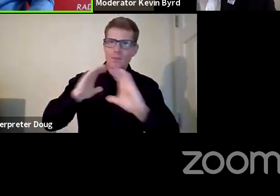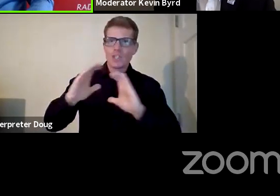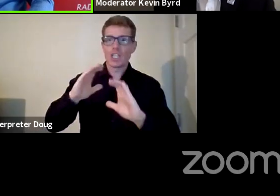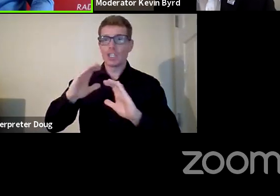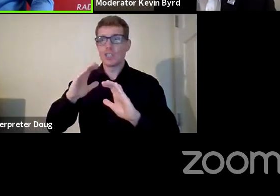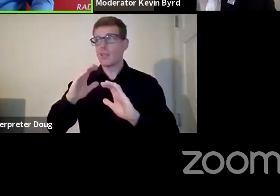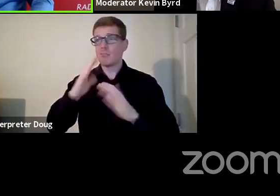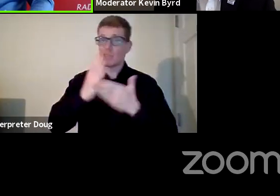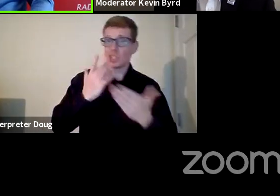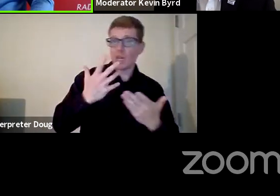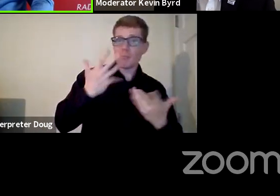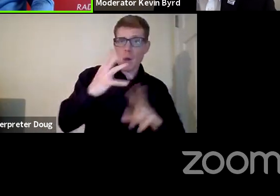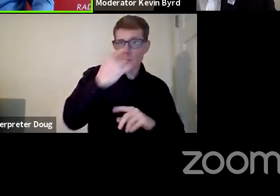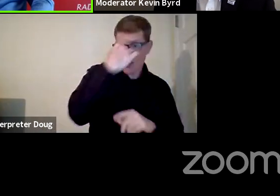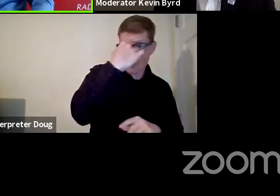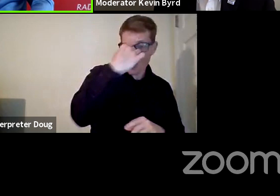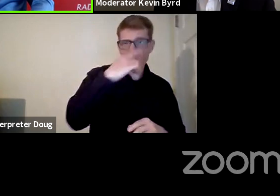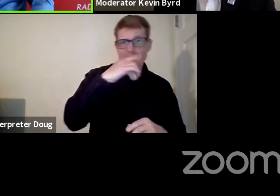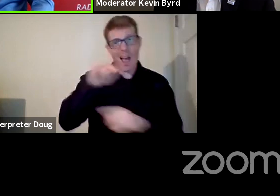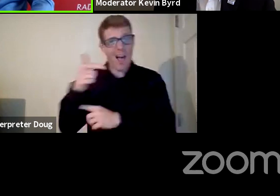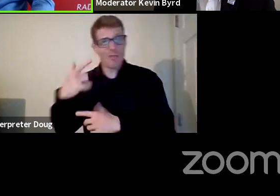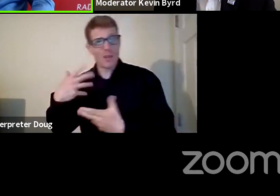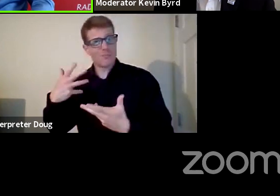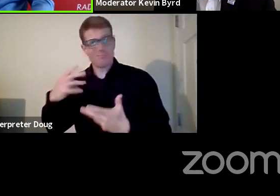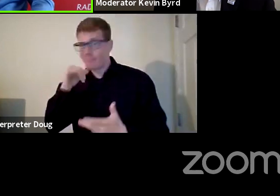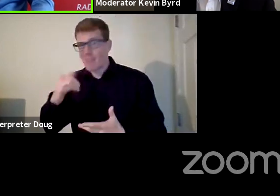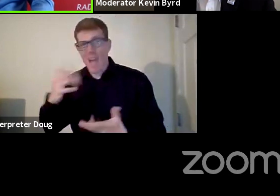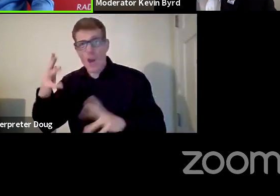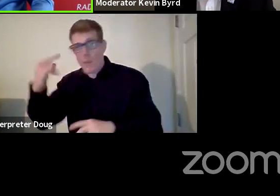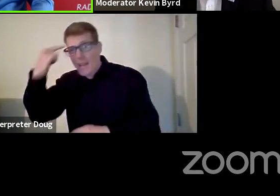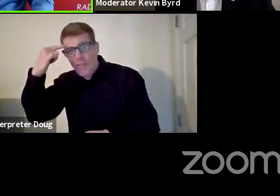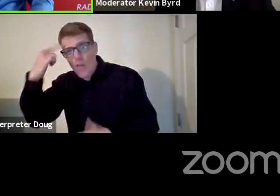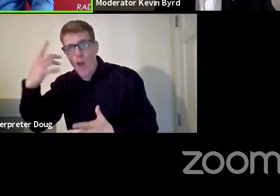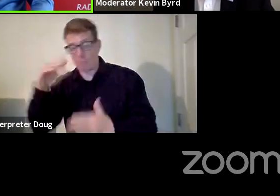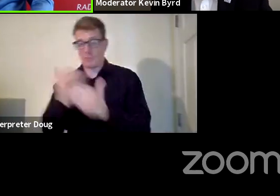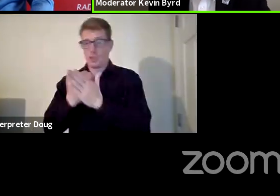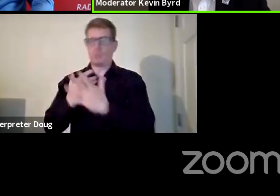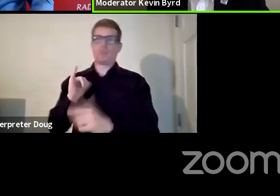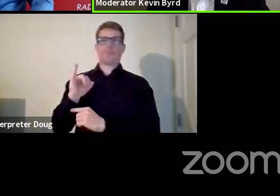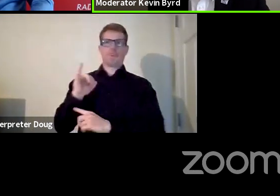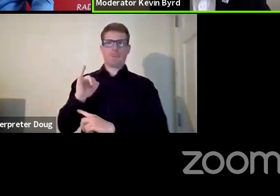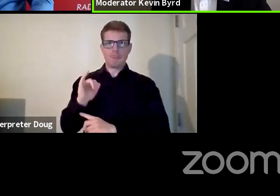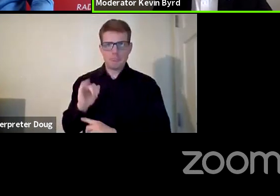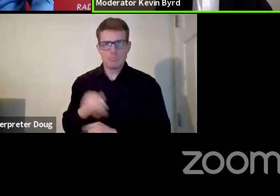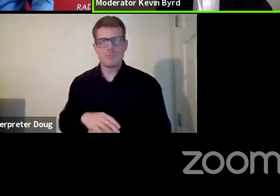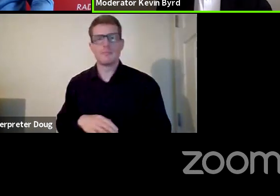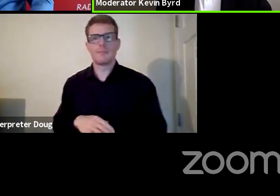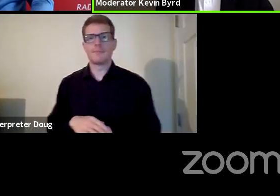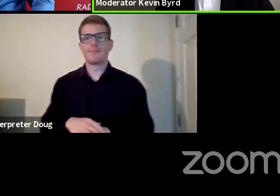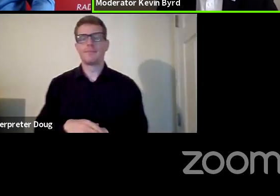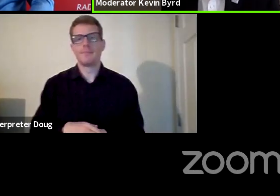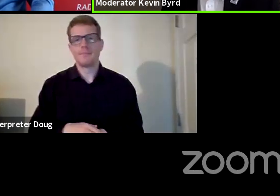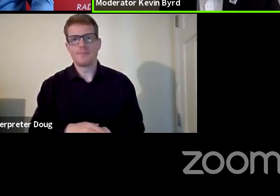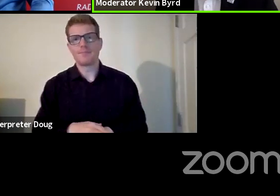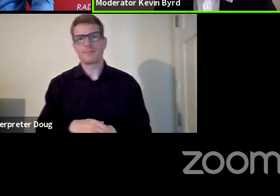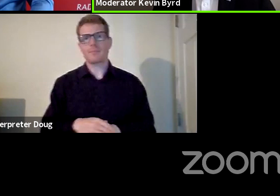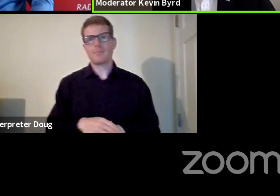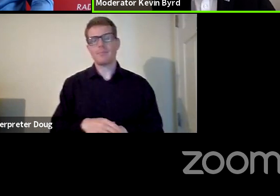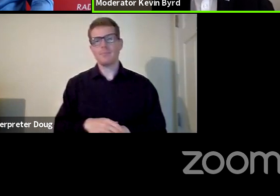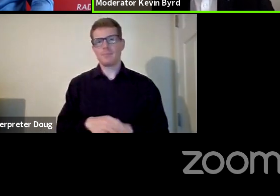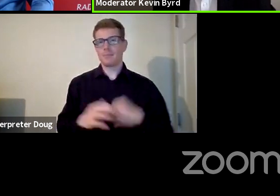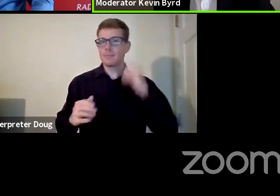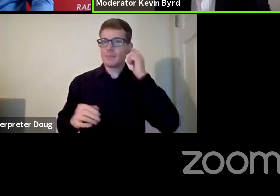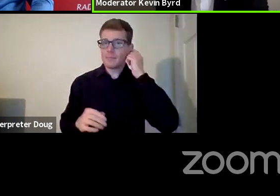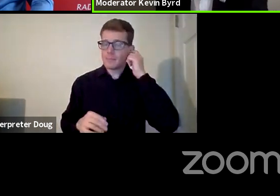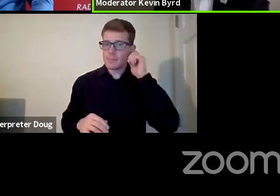into on the table for a broader discussion. Great. It sounds like you all have dynamic